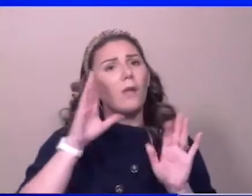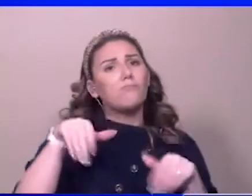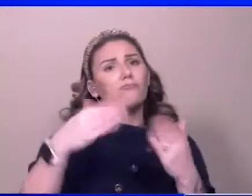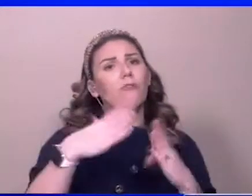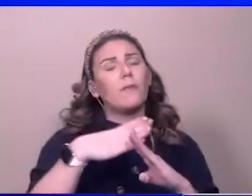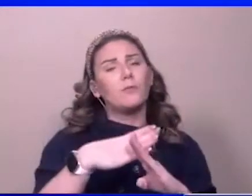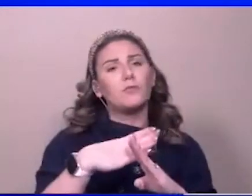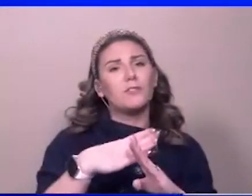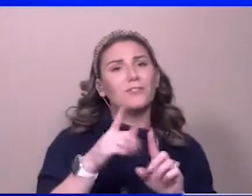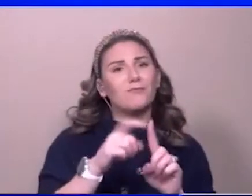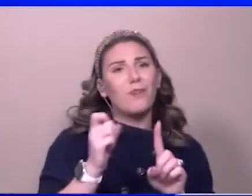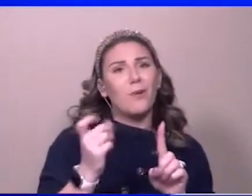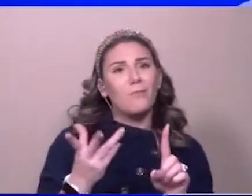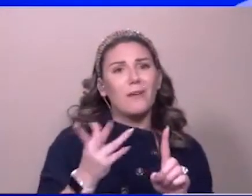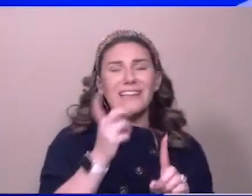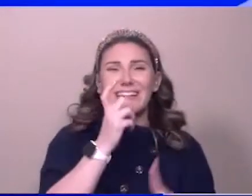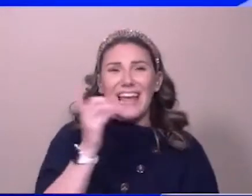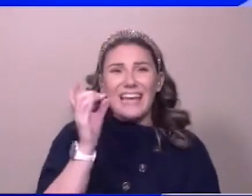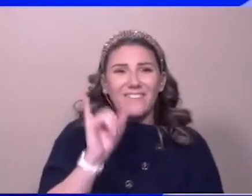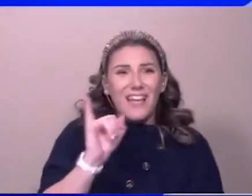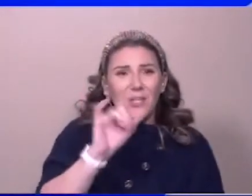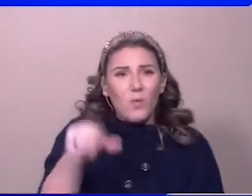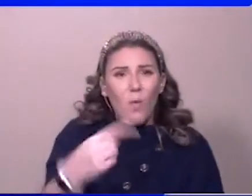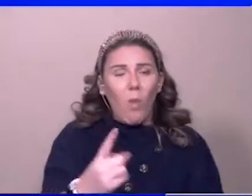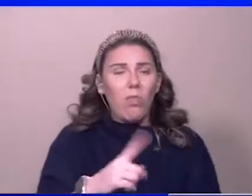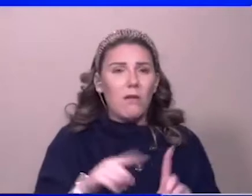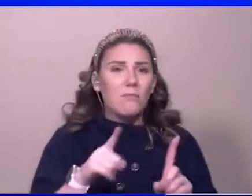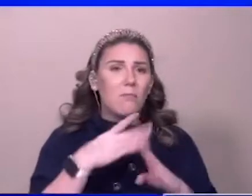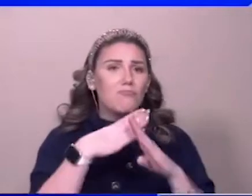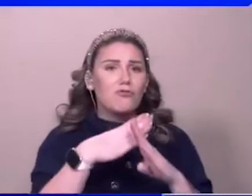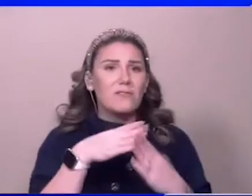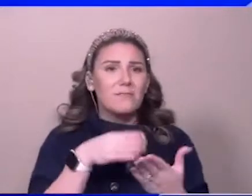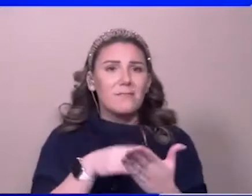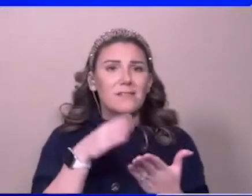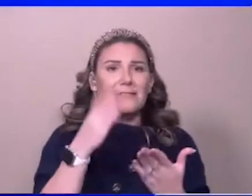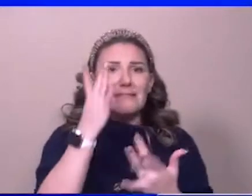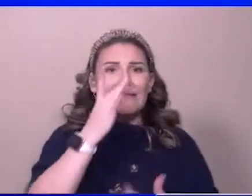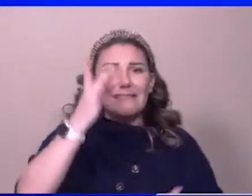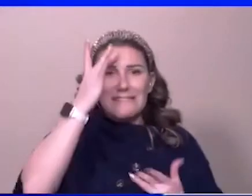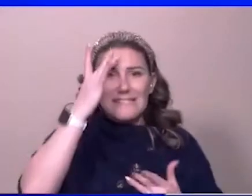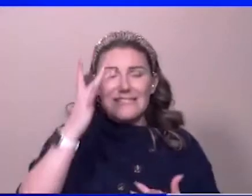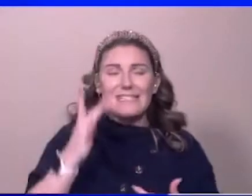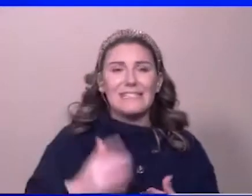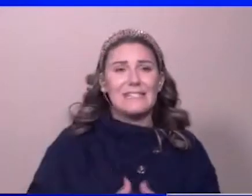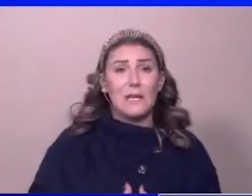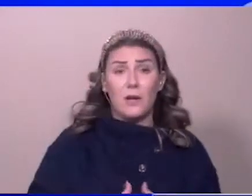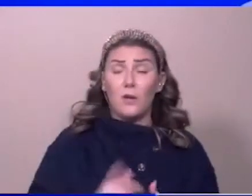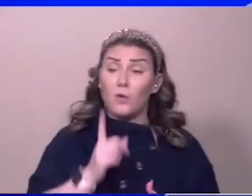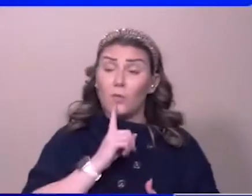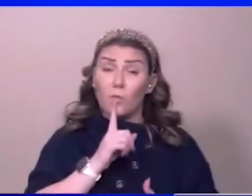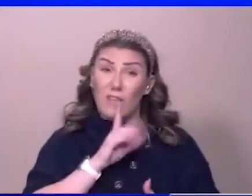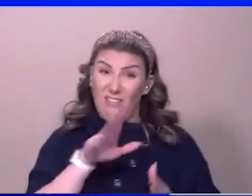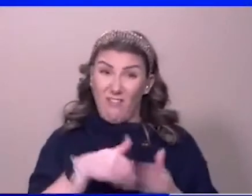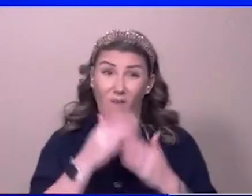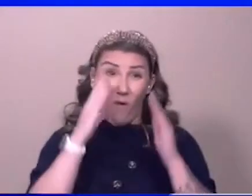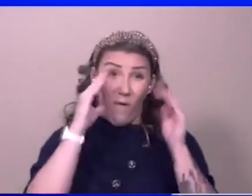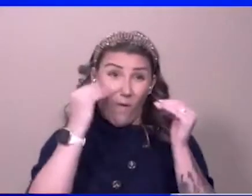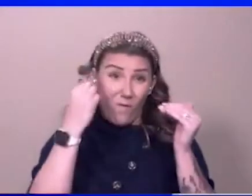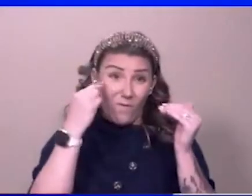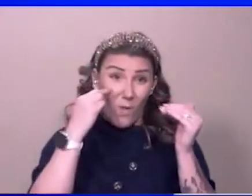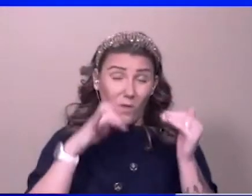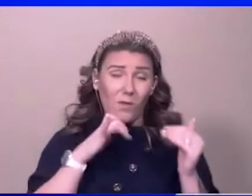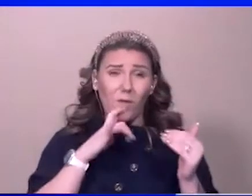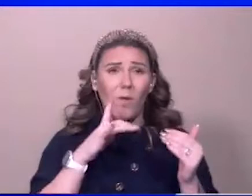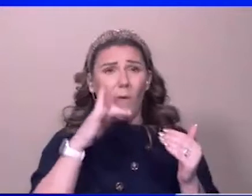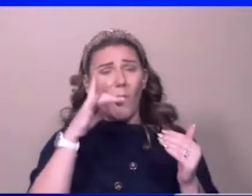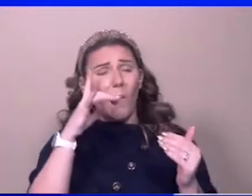against what? Not infection, but giving you protection against disease. And that is really what we are all hoping for. We are hoping that you have protection